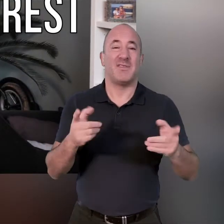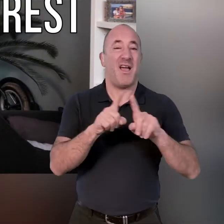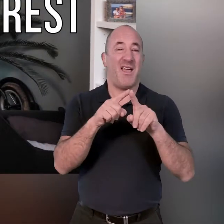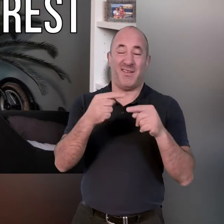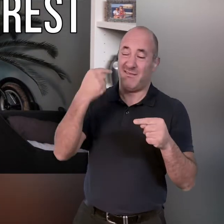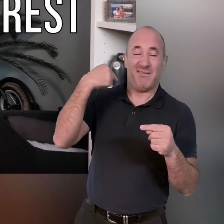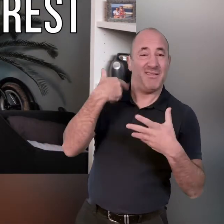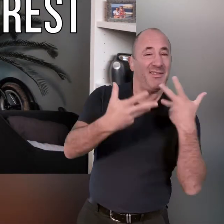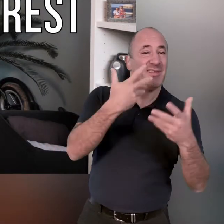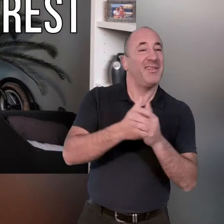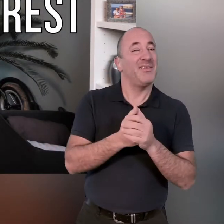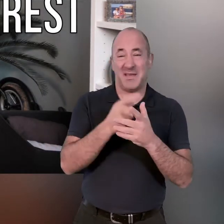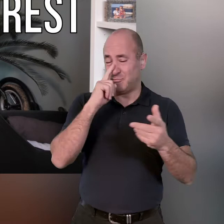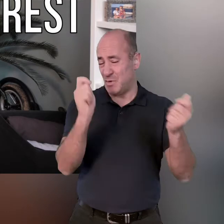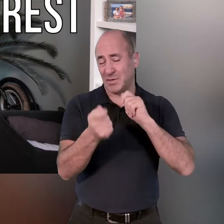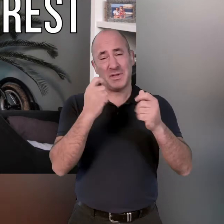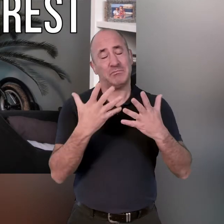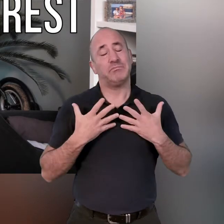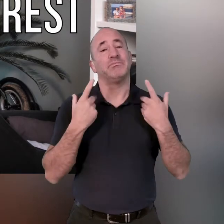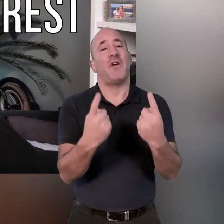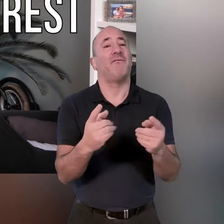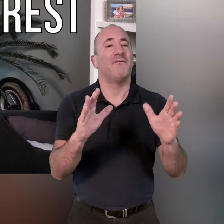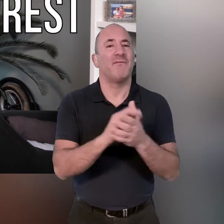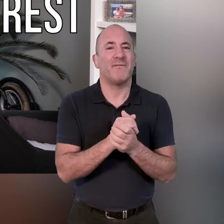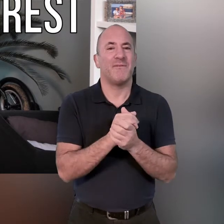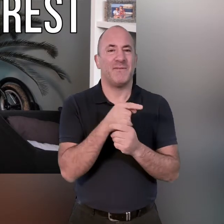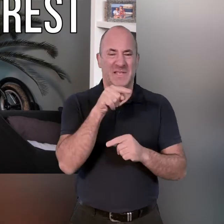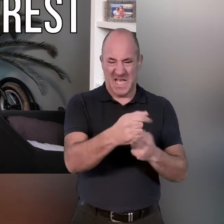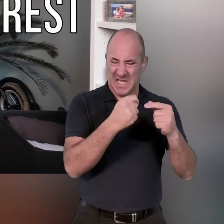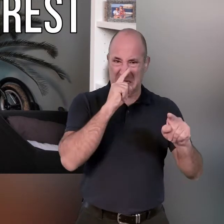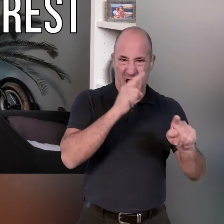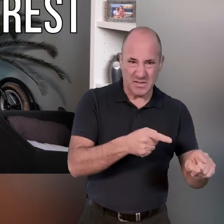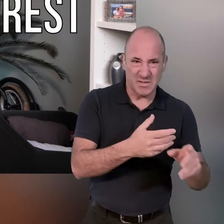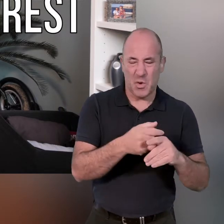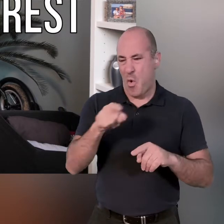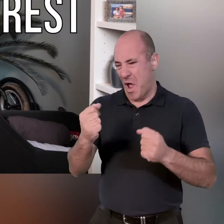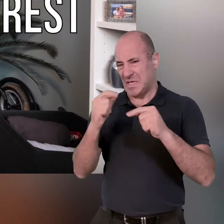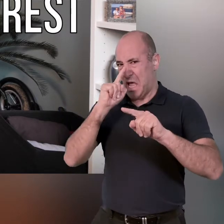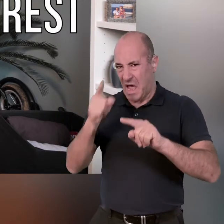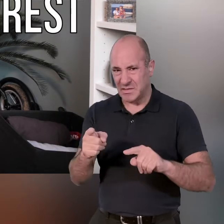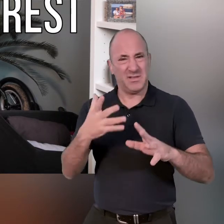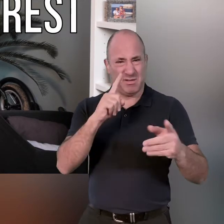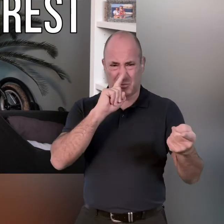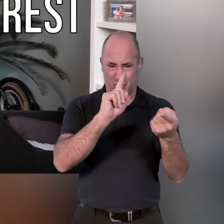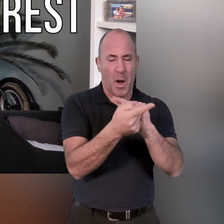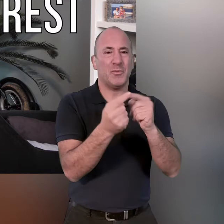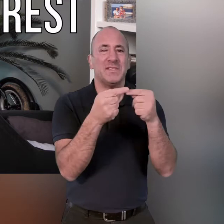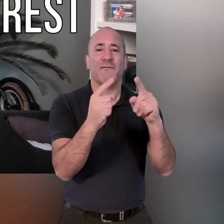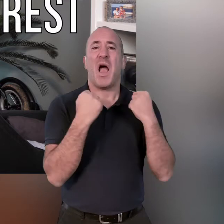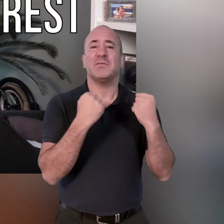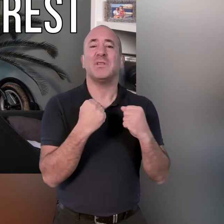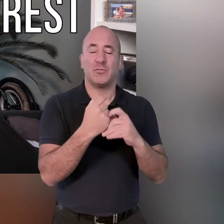And like always, guys, you can change all of these. Feel free, if you can't do that exercise or any of these exercises, feel free to swap them out